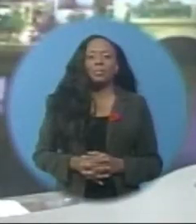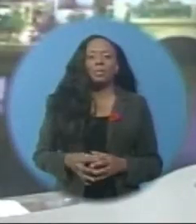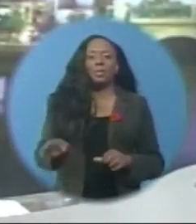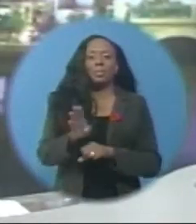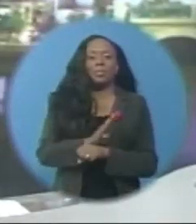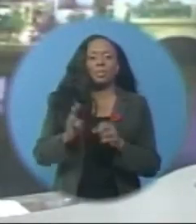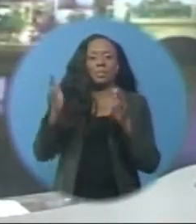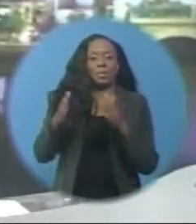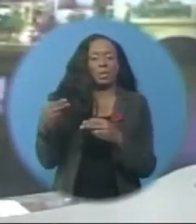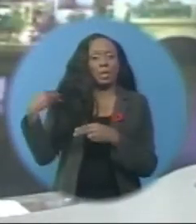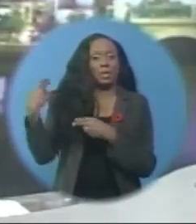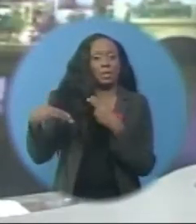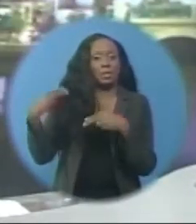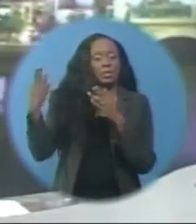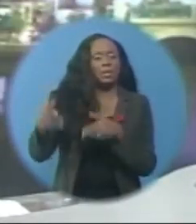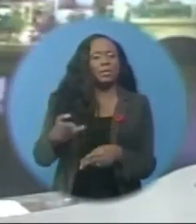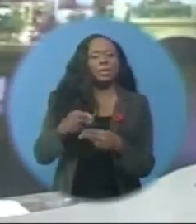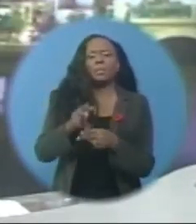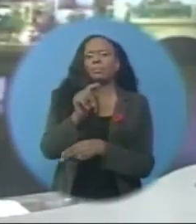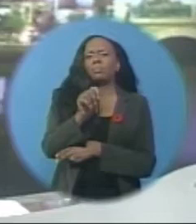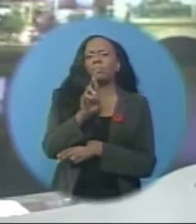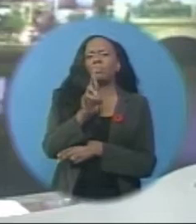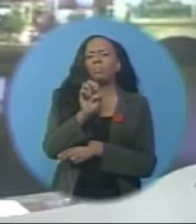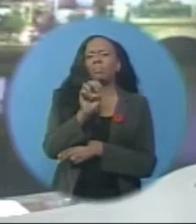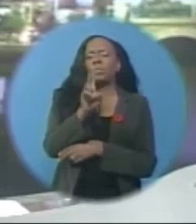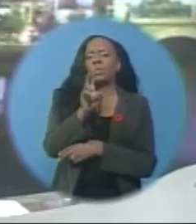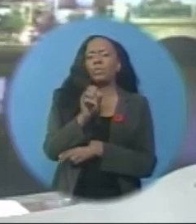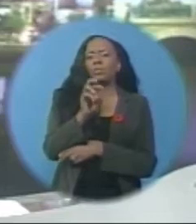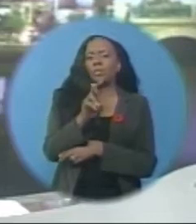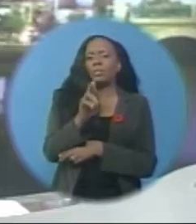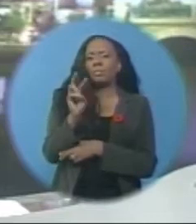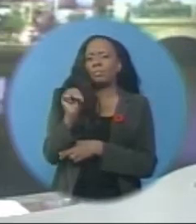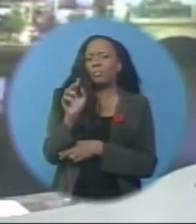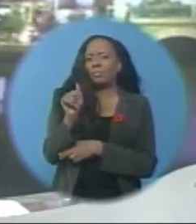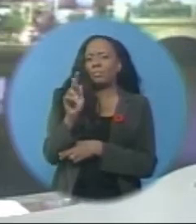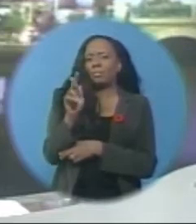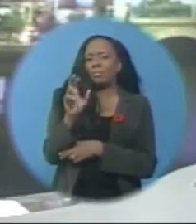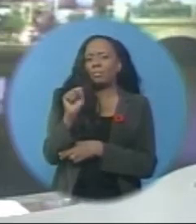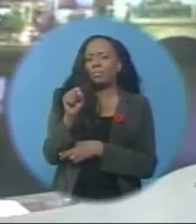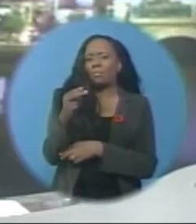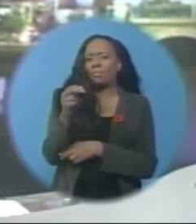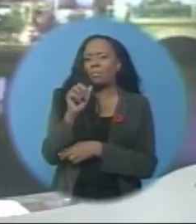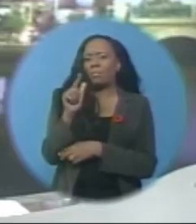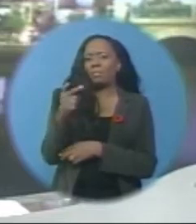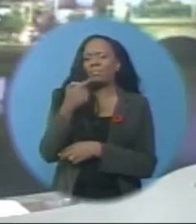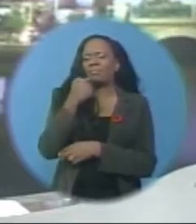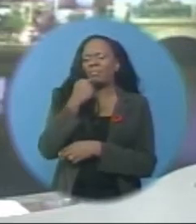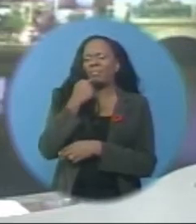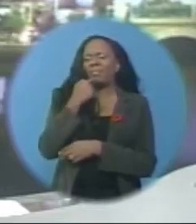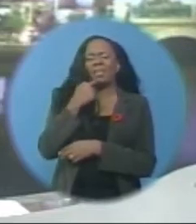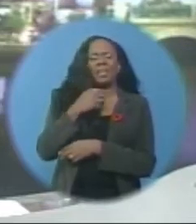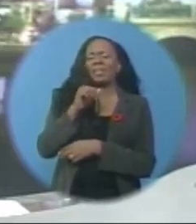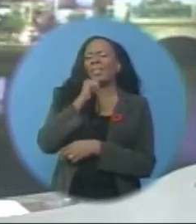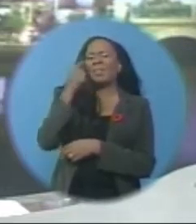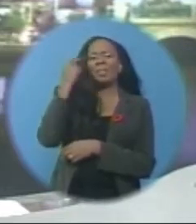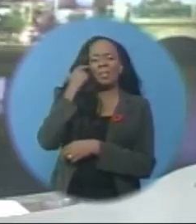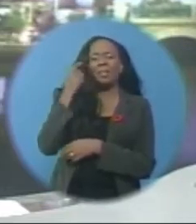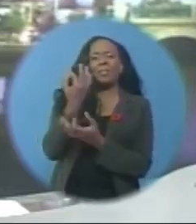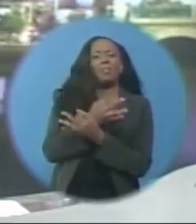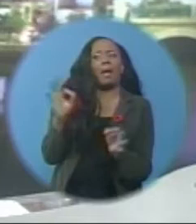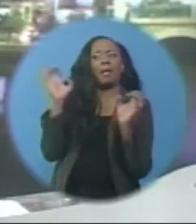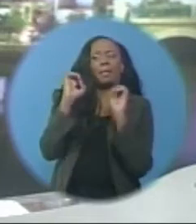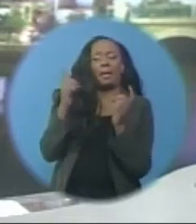Local historian Trevor Marshall has poured cold water on the notion that free tertiary education will ever exist in Barbados